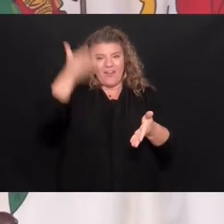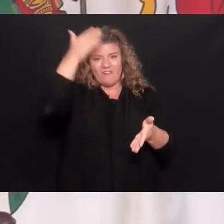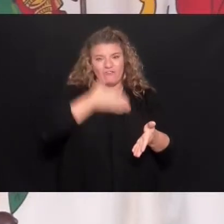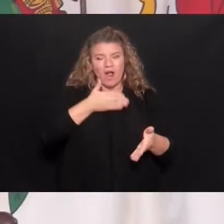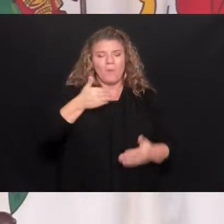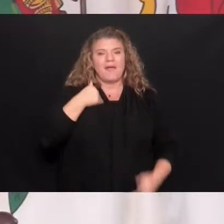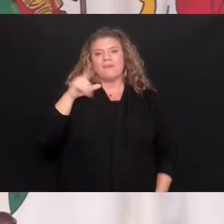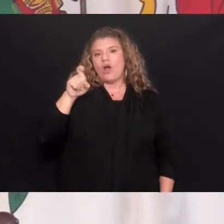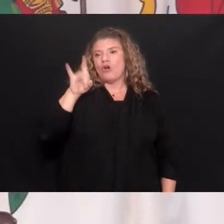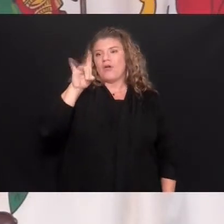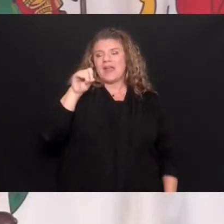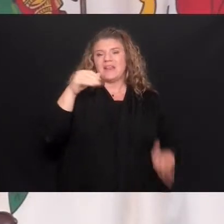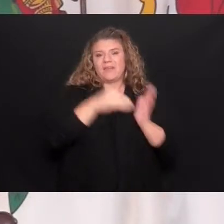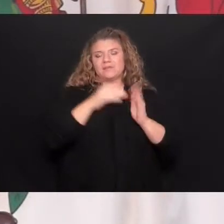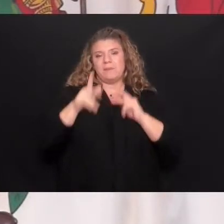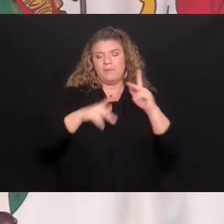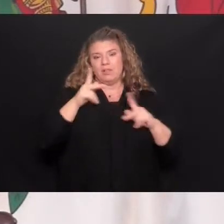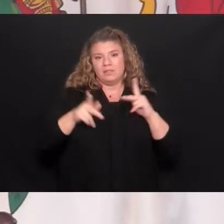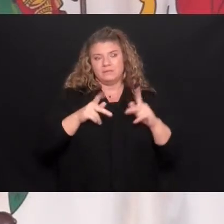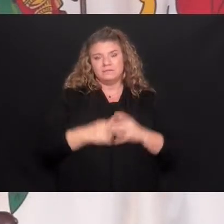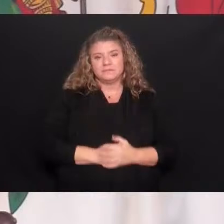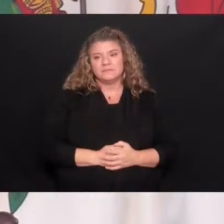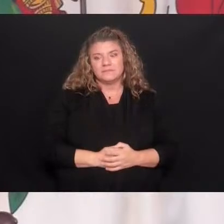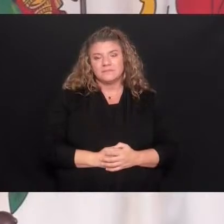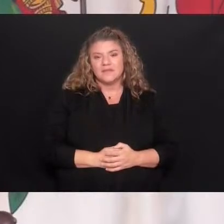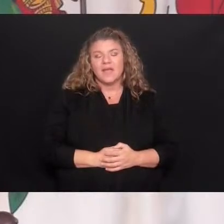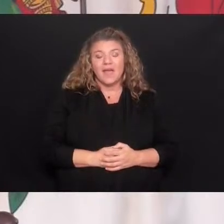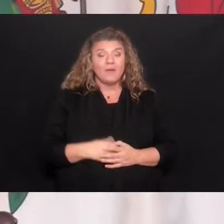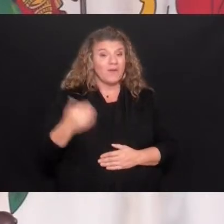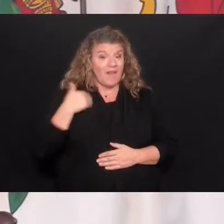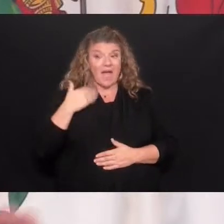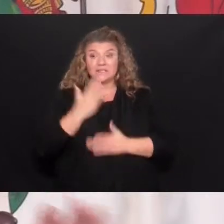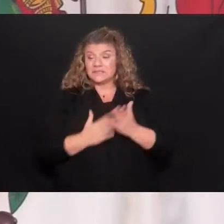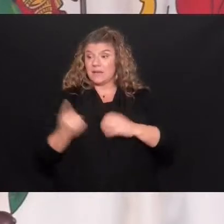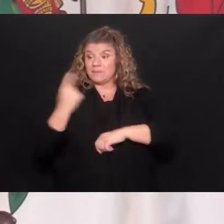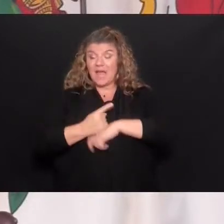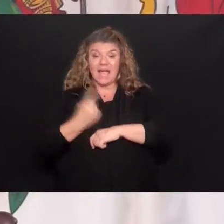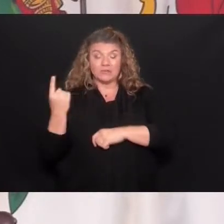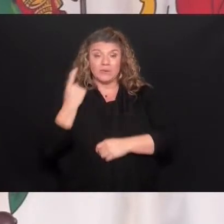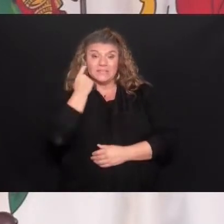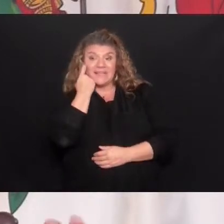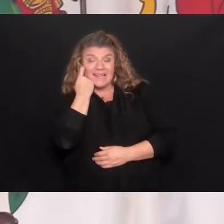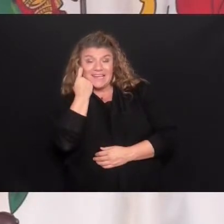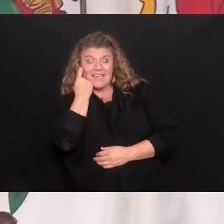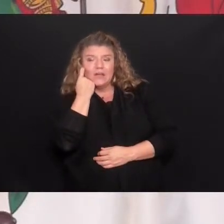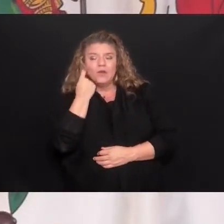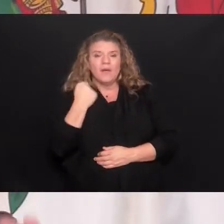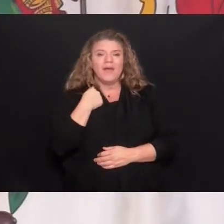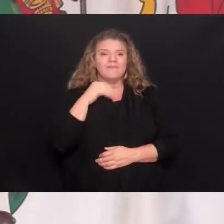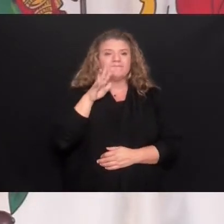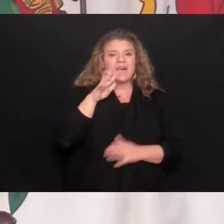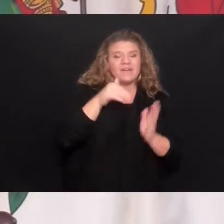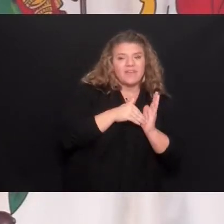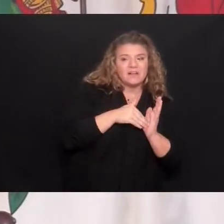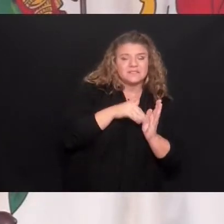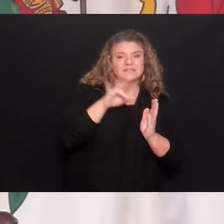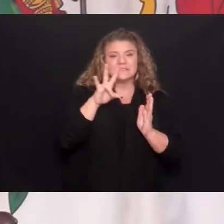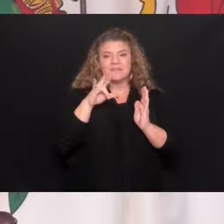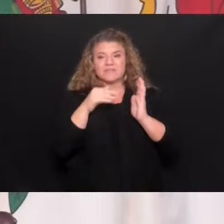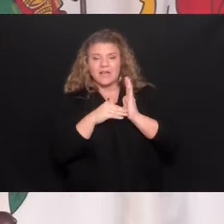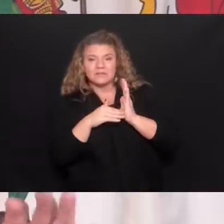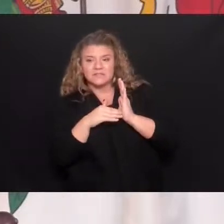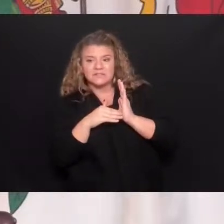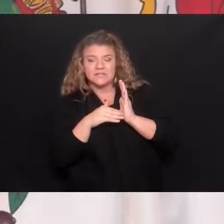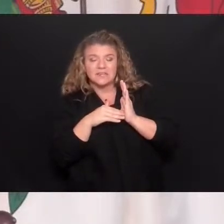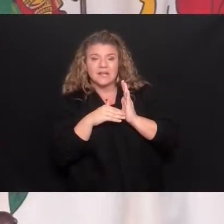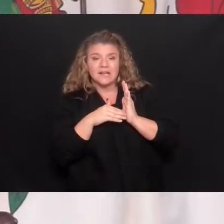got 180,000 people. Now, there's been days here recently that we've got 5,000, 7,000.